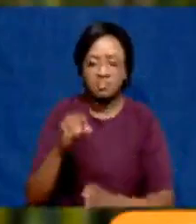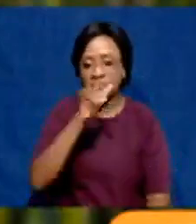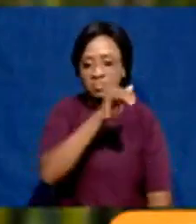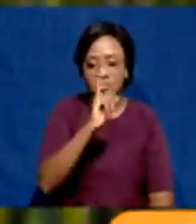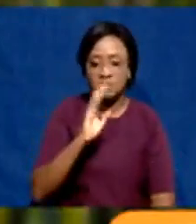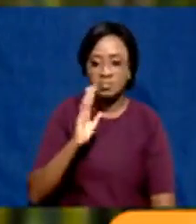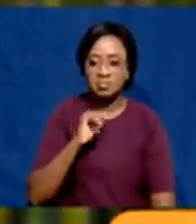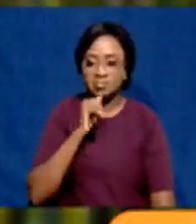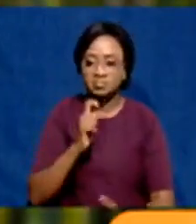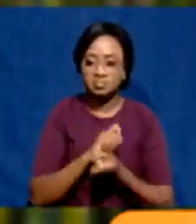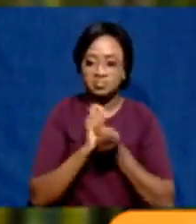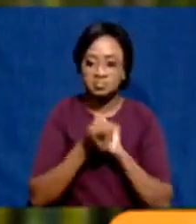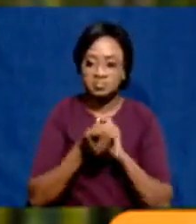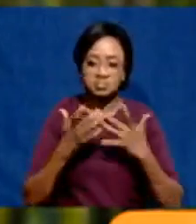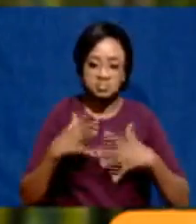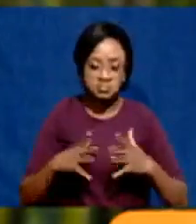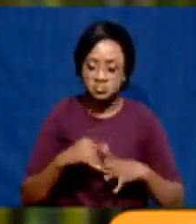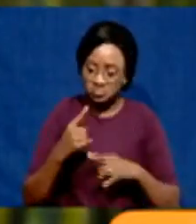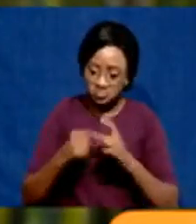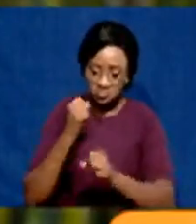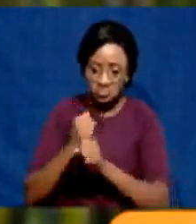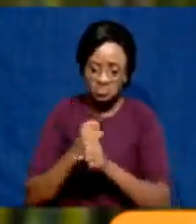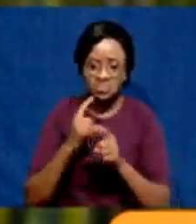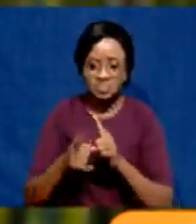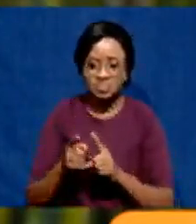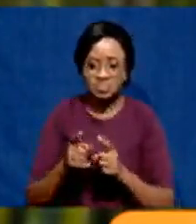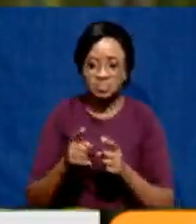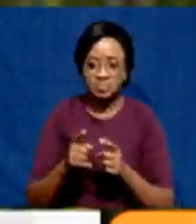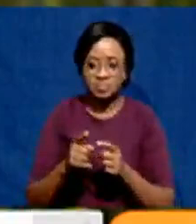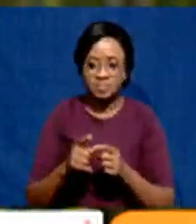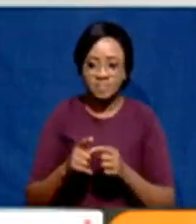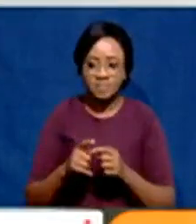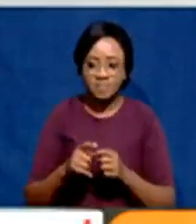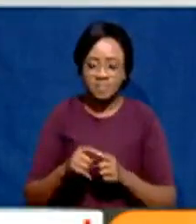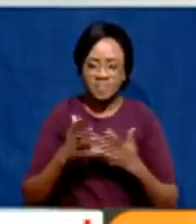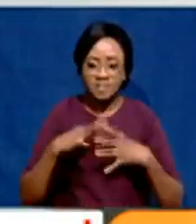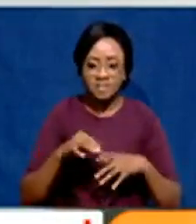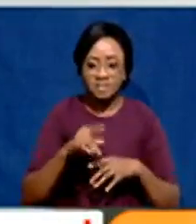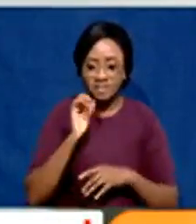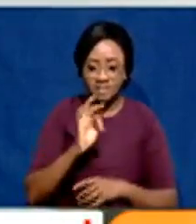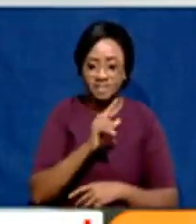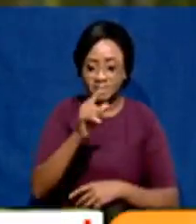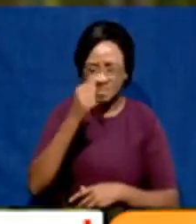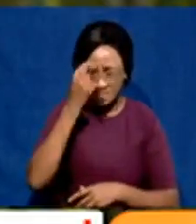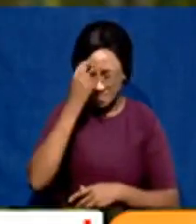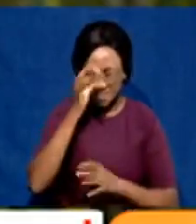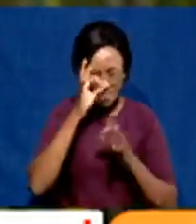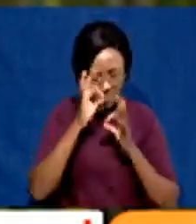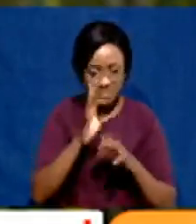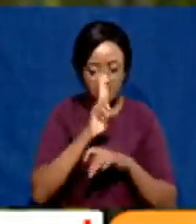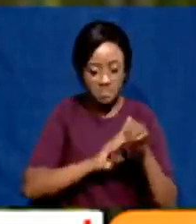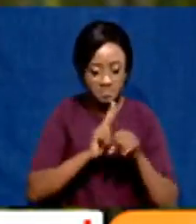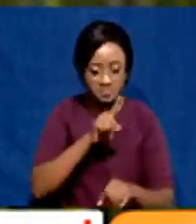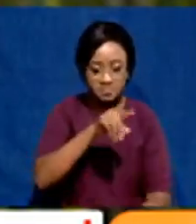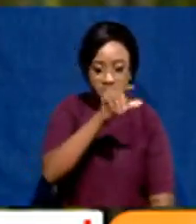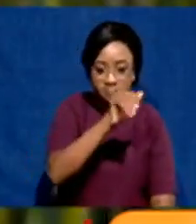going to replace human beings. Yeah? AI is going to replace human beings, so you're not going to use AI. But if you're smart enough